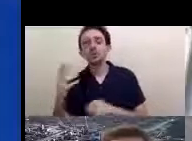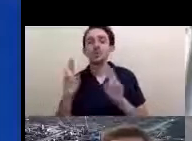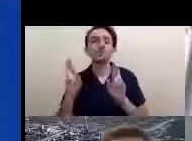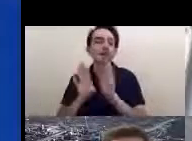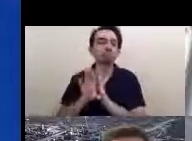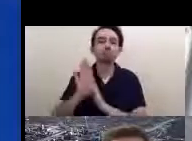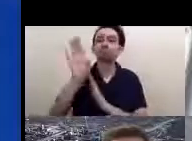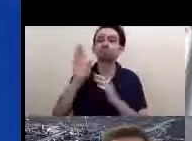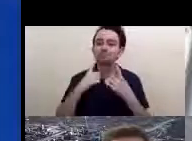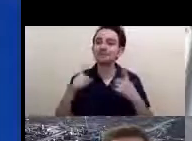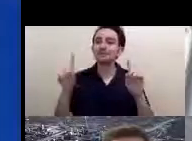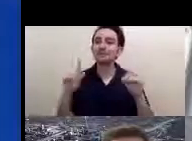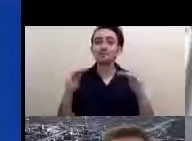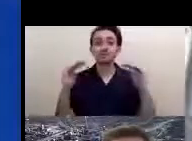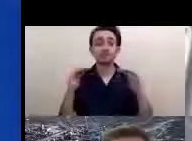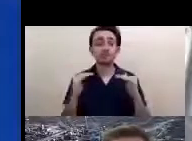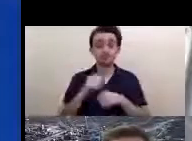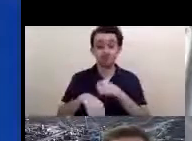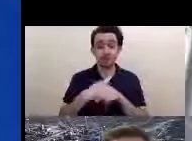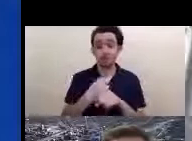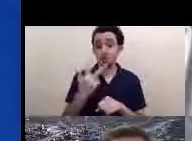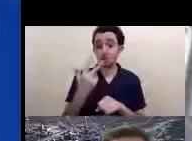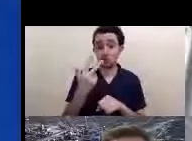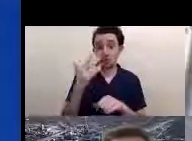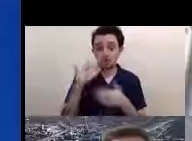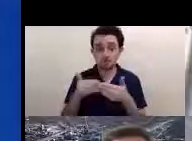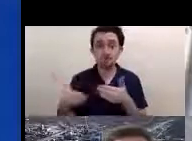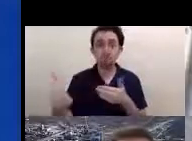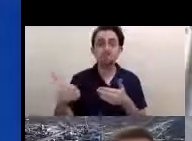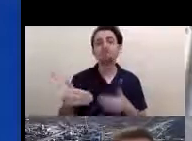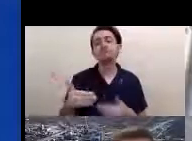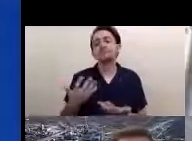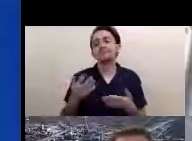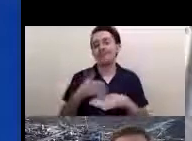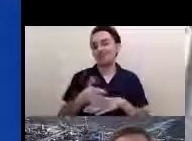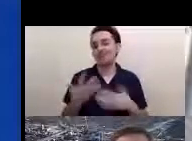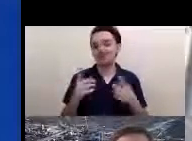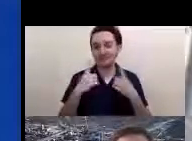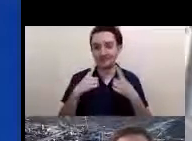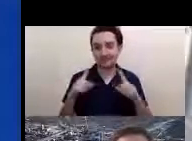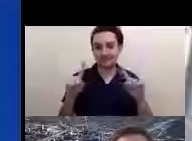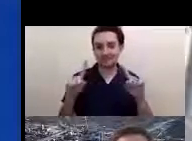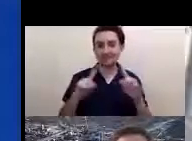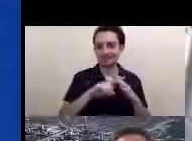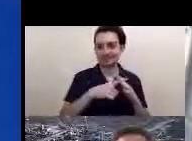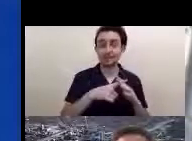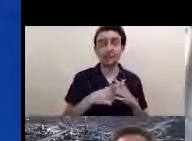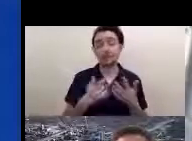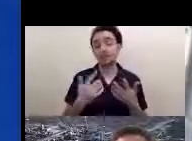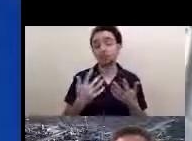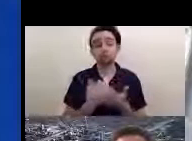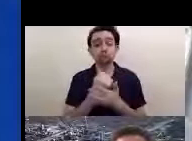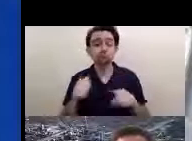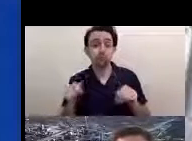Years 3 and forward, I think once we have initial success, there's the opportunity to, maybe leverage additional